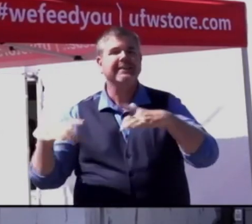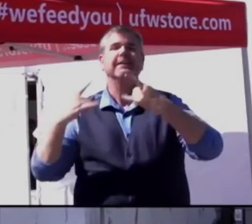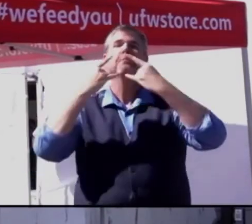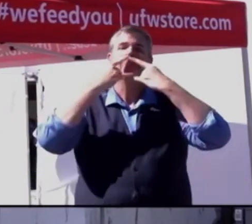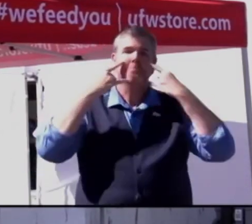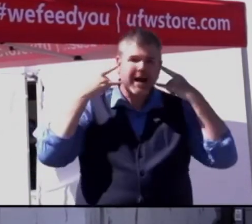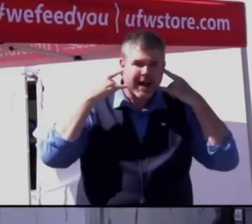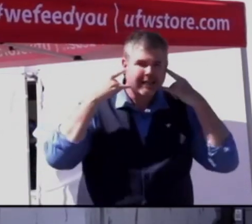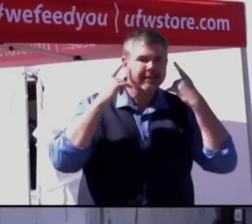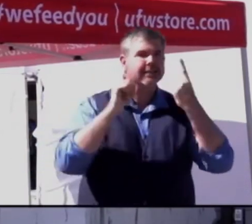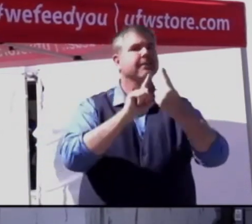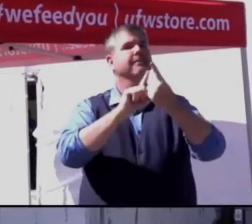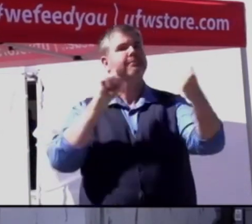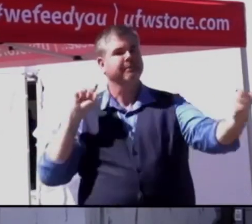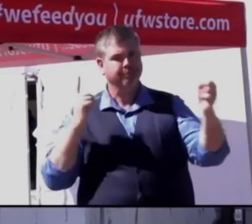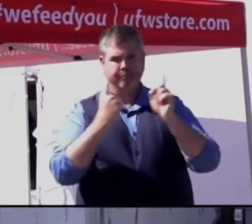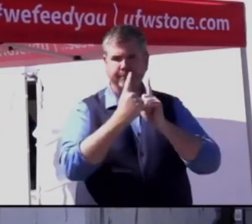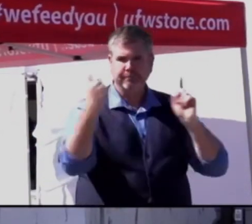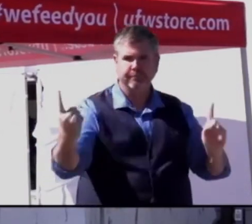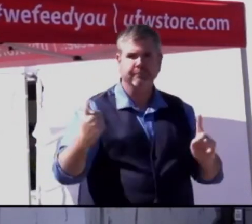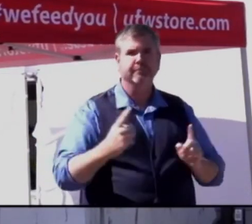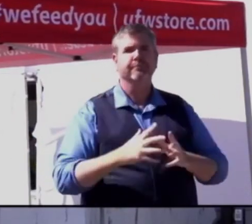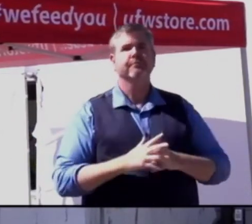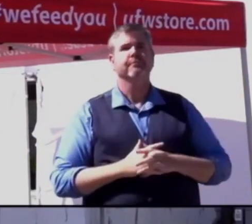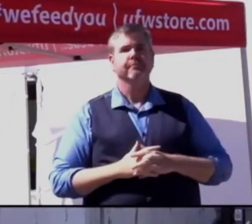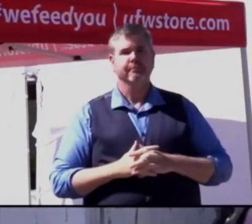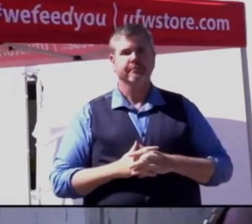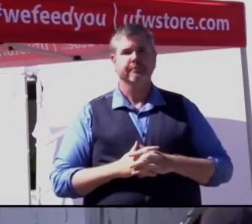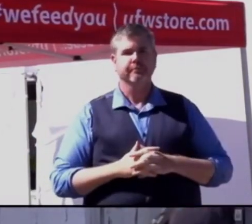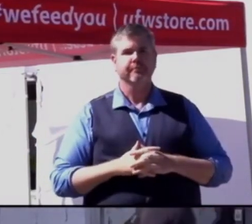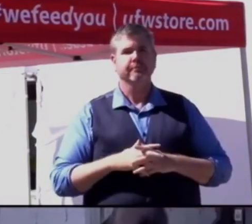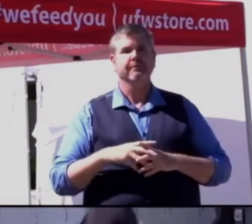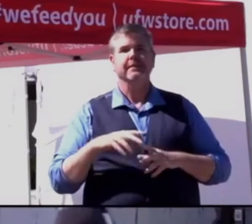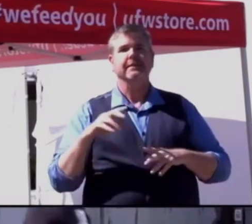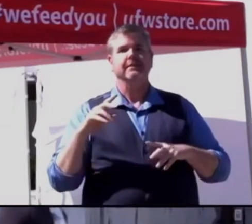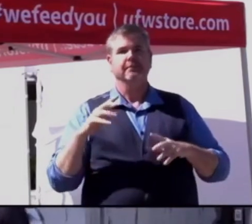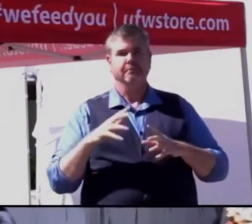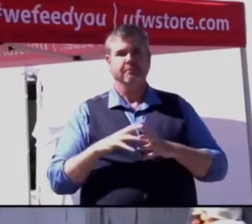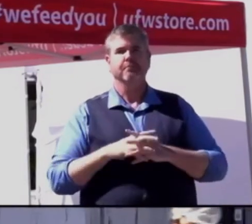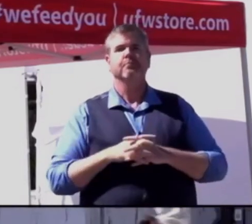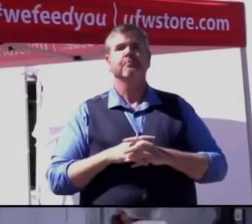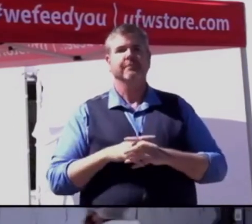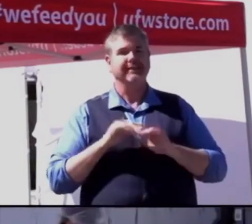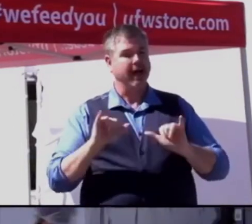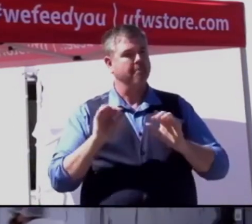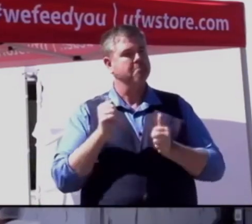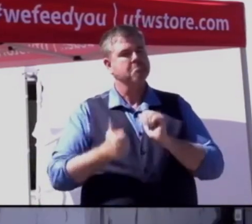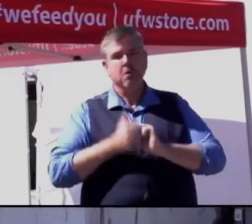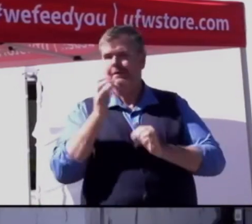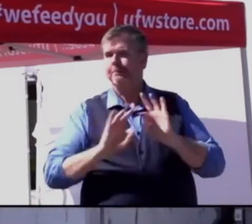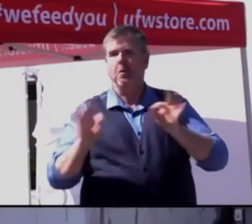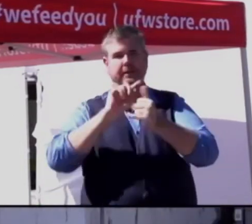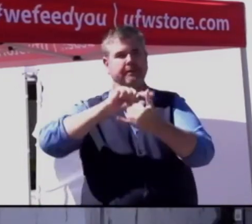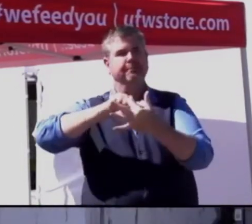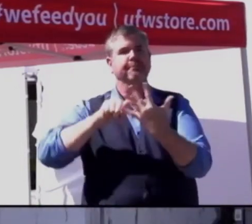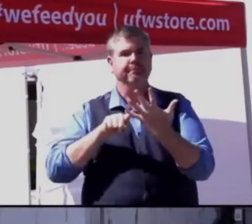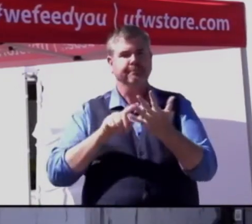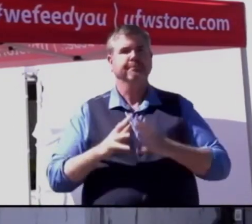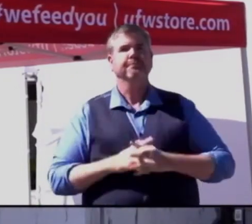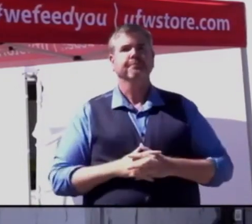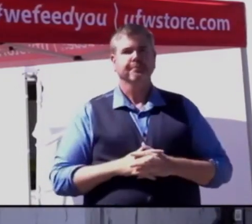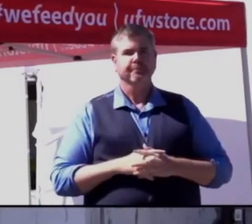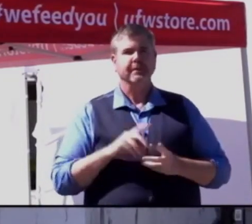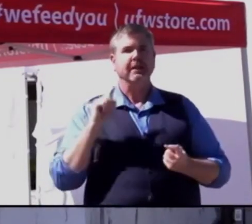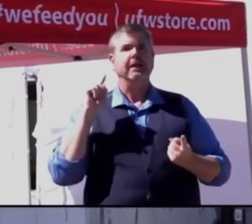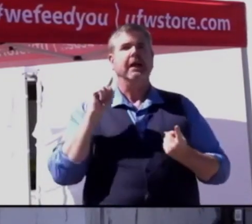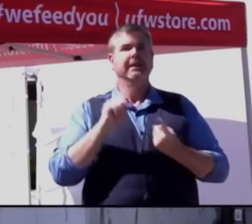your distance from people that are outside your home. That is the most important thing we can all do until we reach herd immunity. We'll